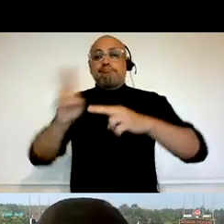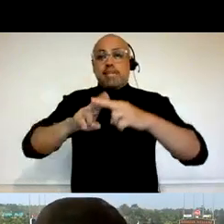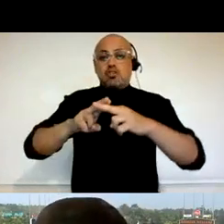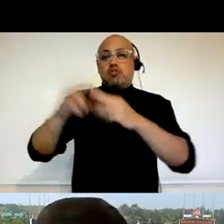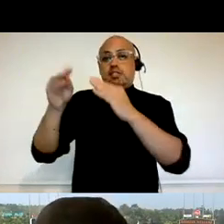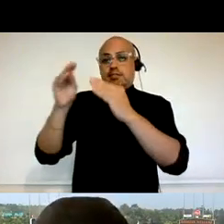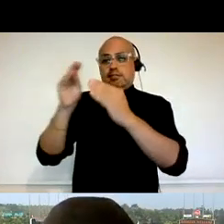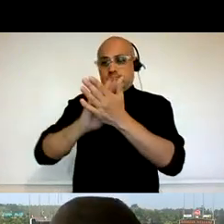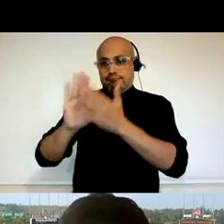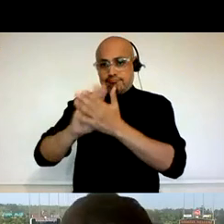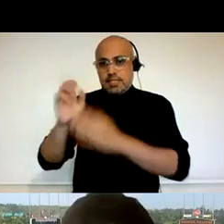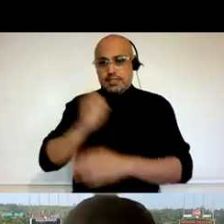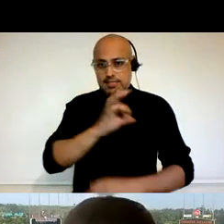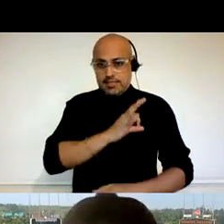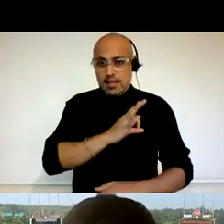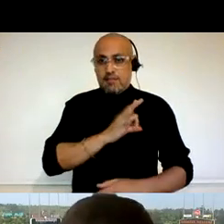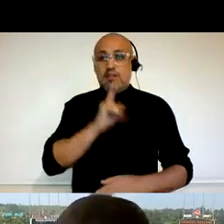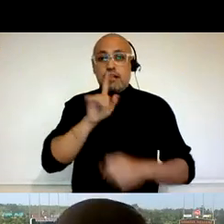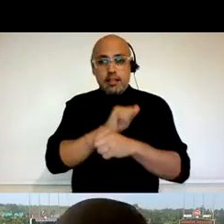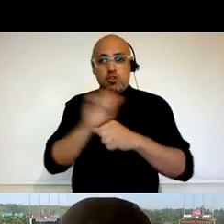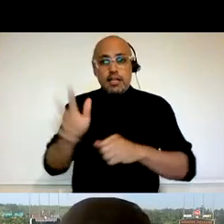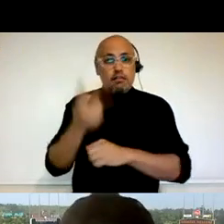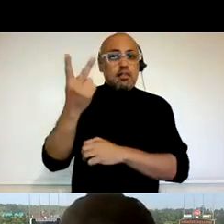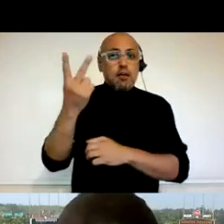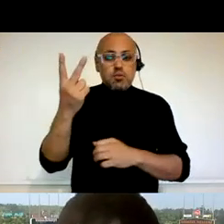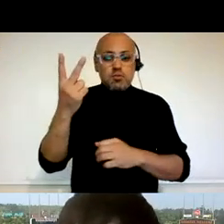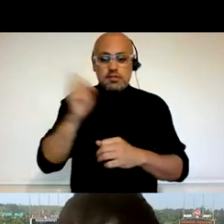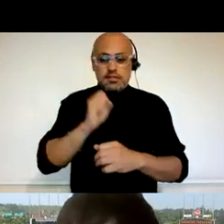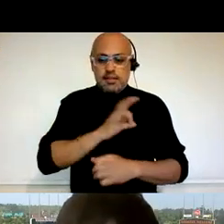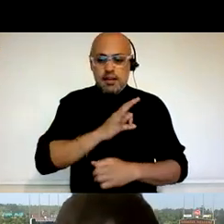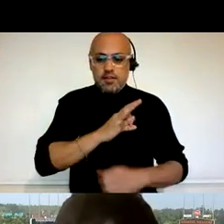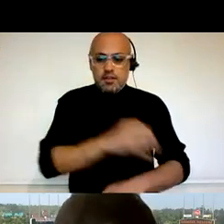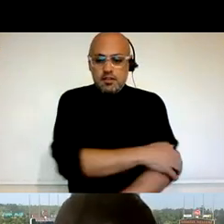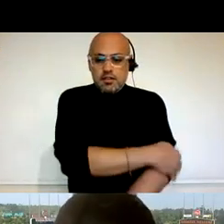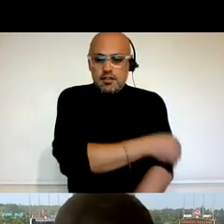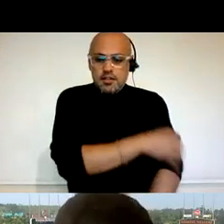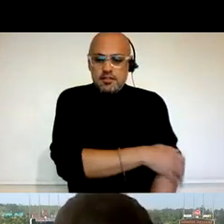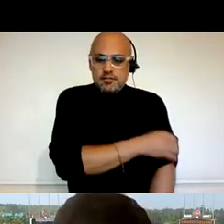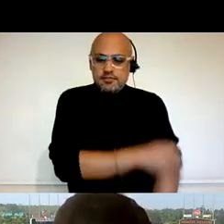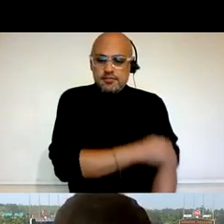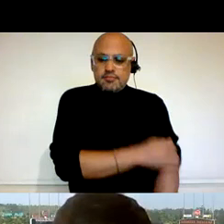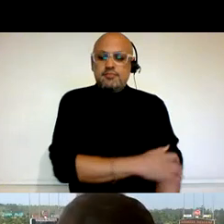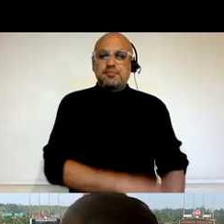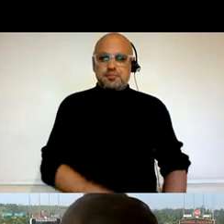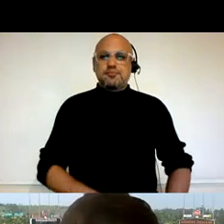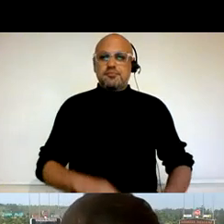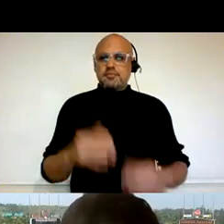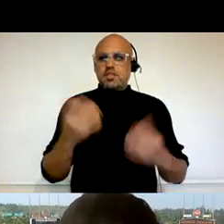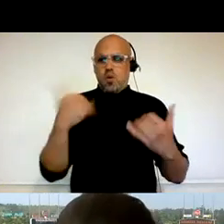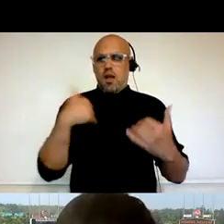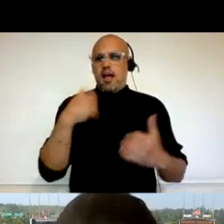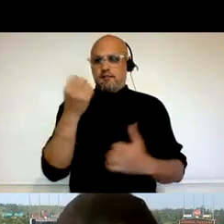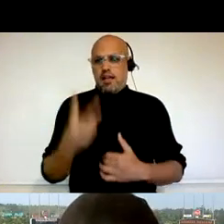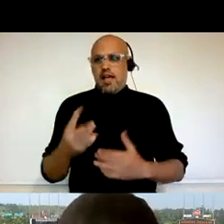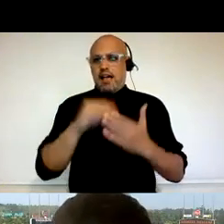literally doubling our custodial staff at each school when we bring our students back. So we're going to have half of our students on board at any